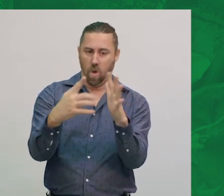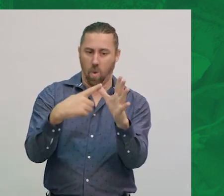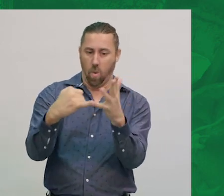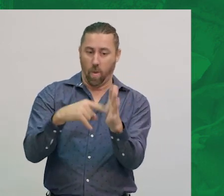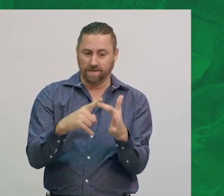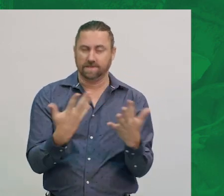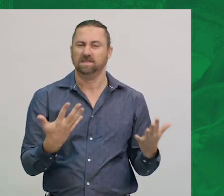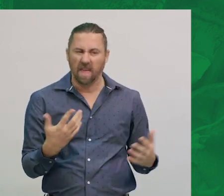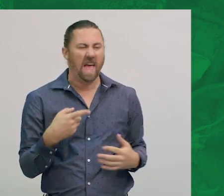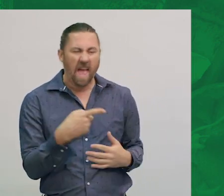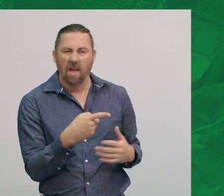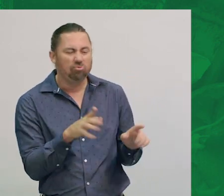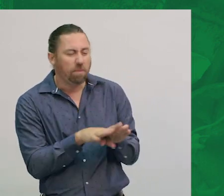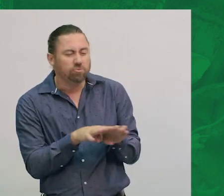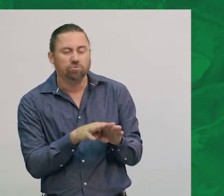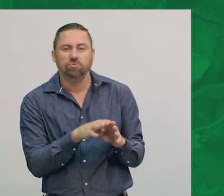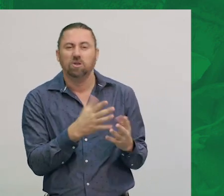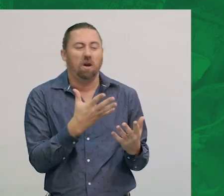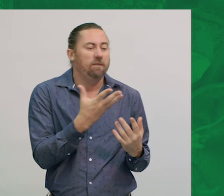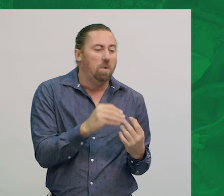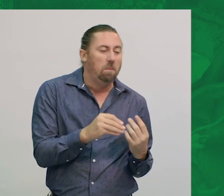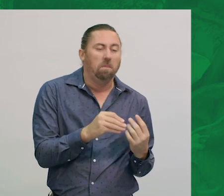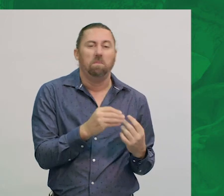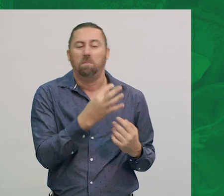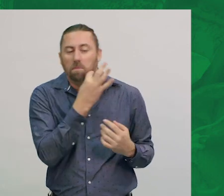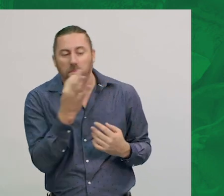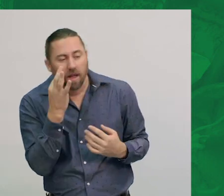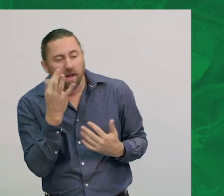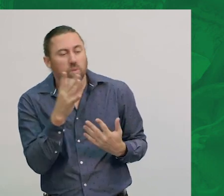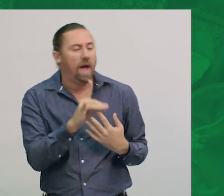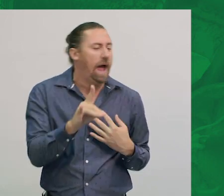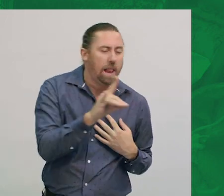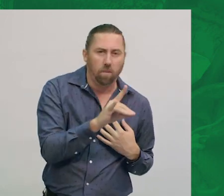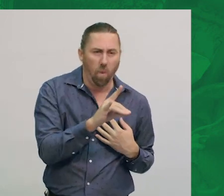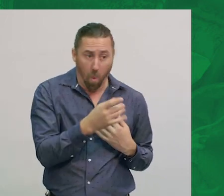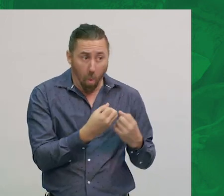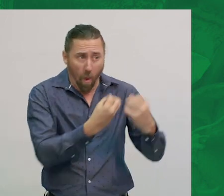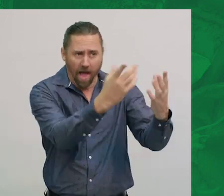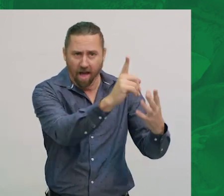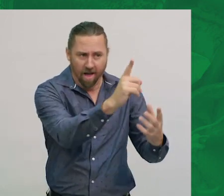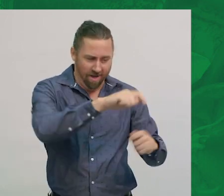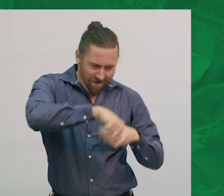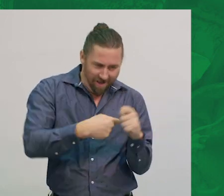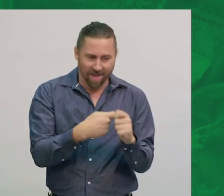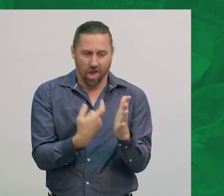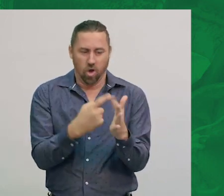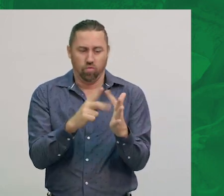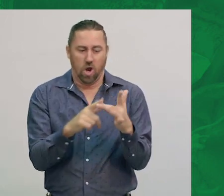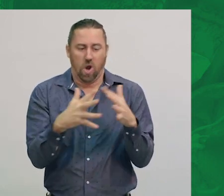bio-waste is waste that comes from either a plant or an animal, and it is a renewable energy source.